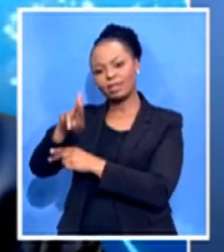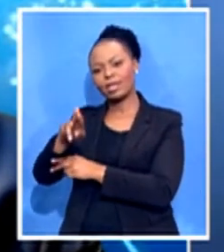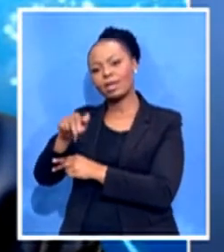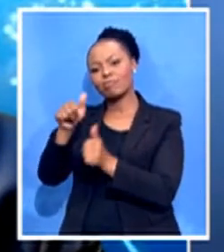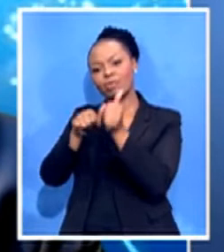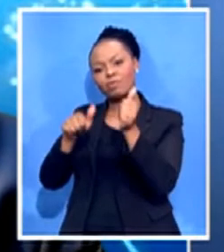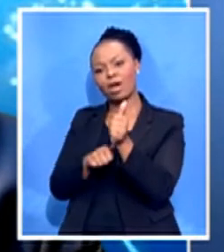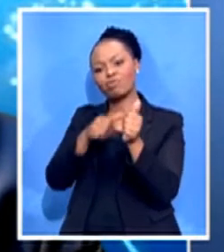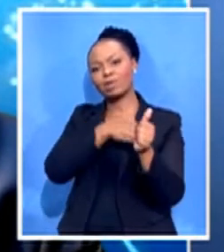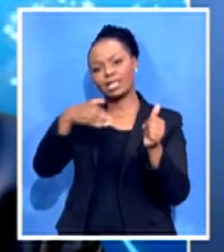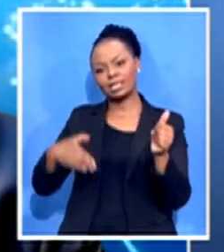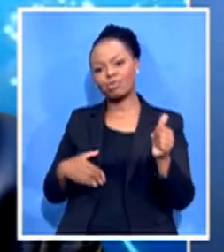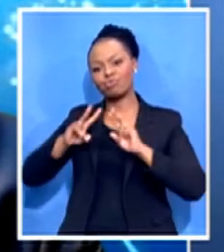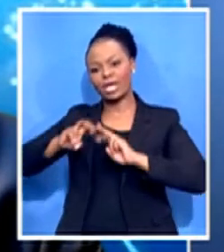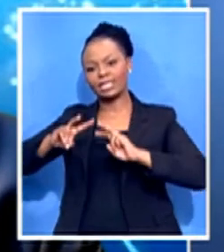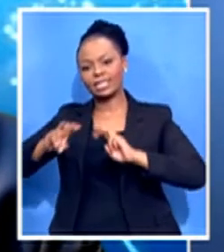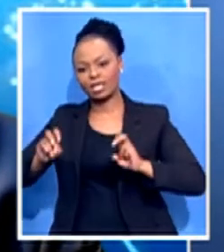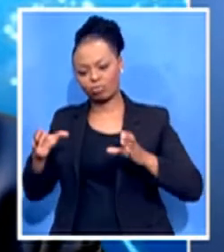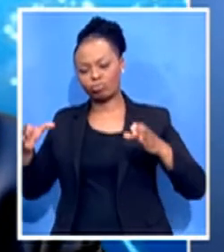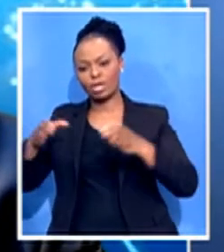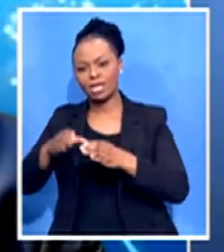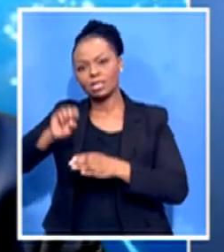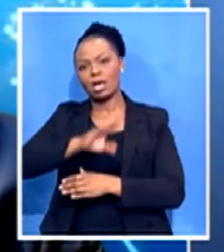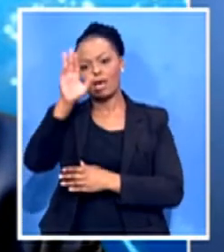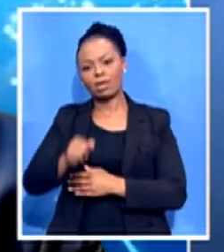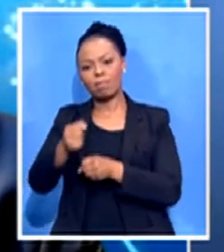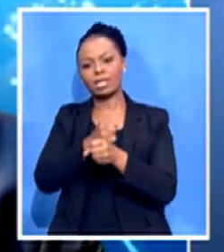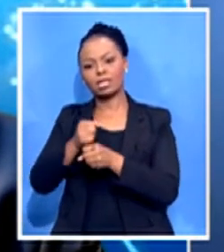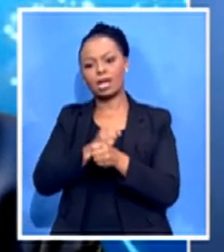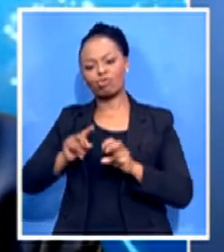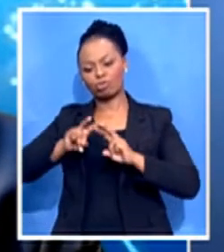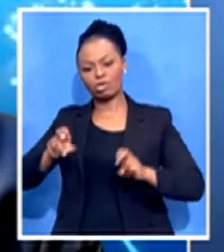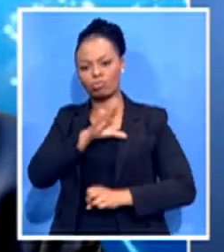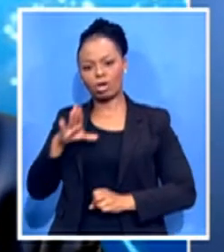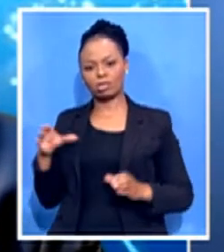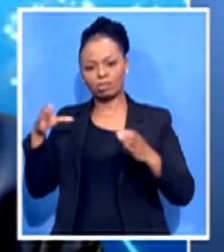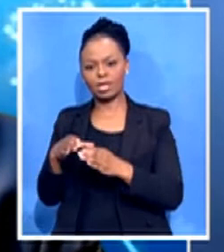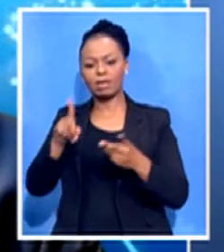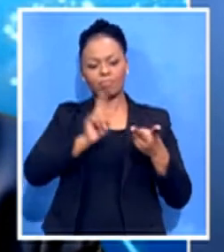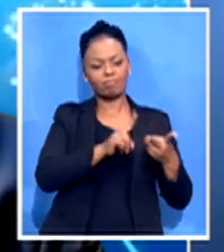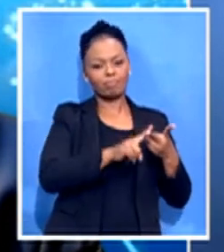African Medical Research Council and also serves on the Ministerial Advisory Committee on